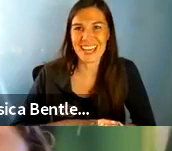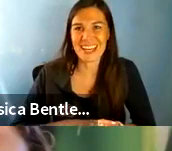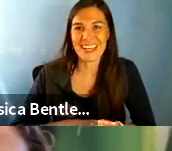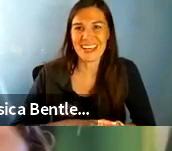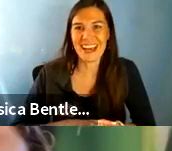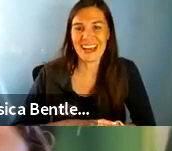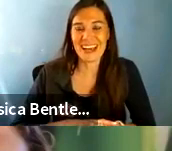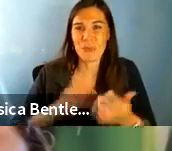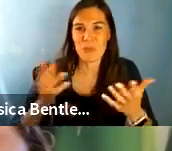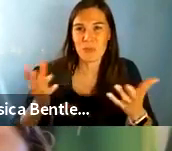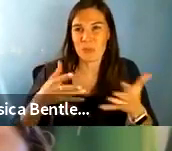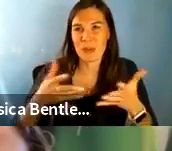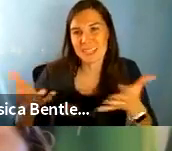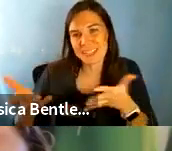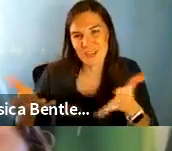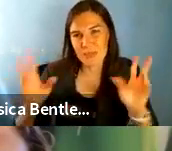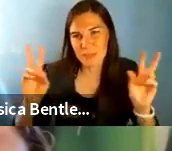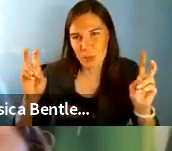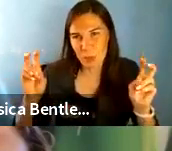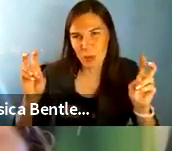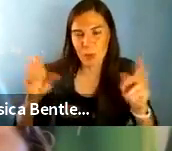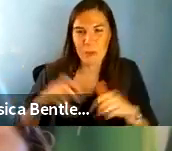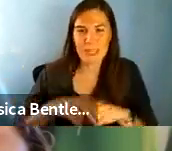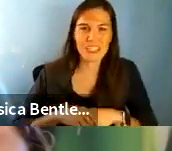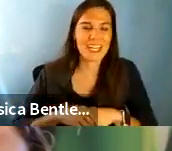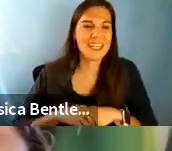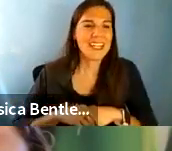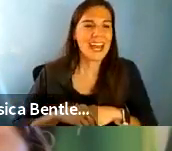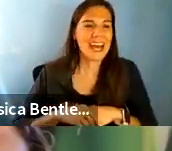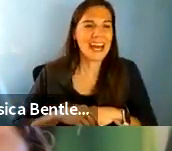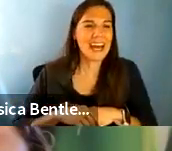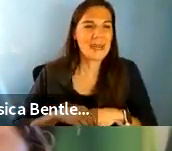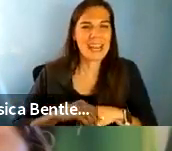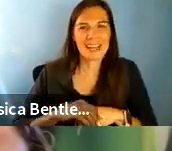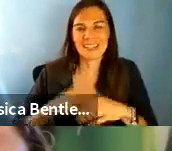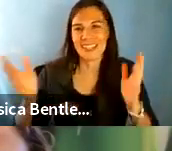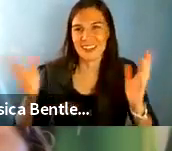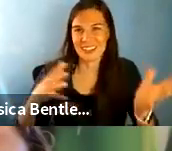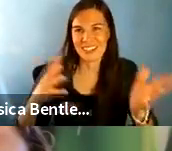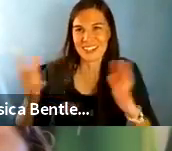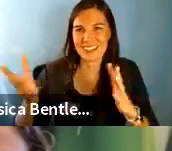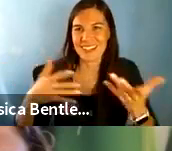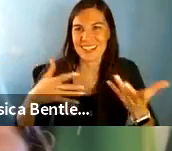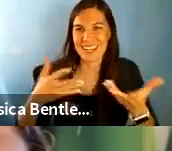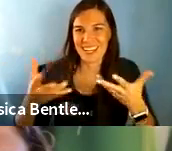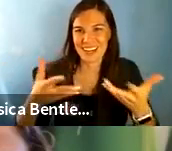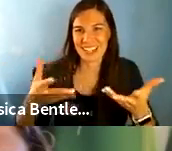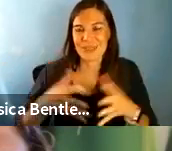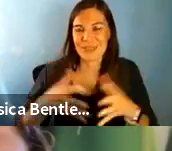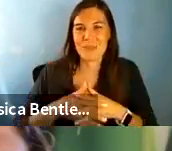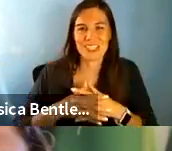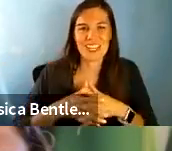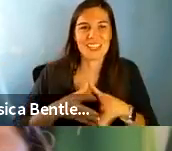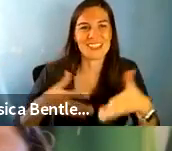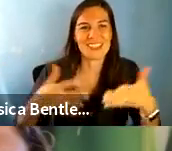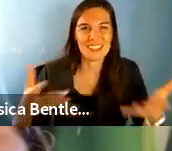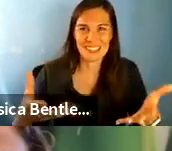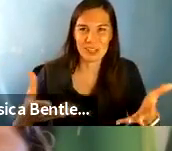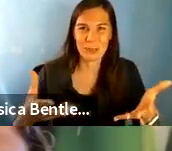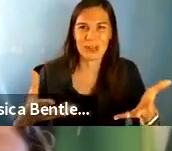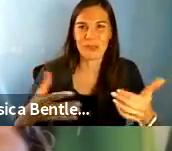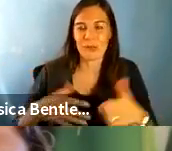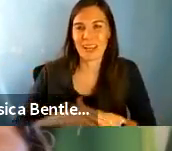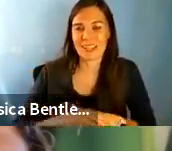student then we bring in a deaf quote unquote patient, and the nursing student then interacts with the patient and the